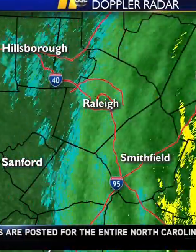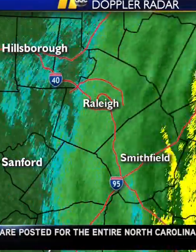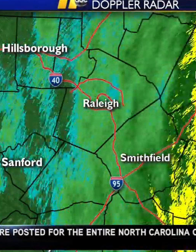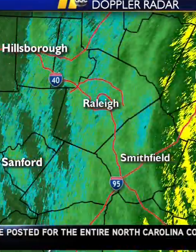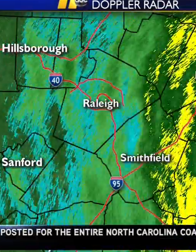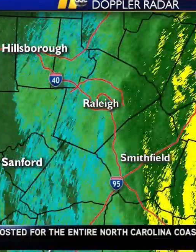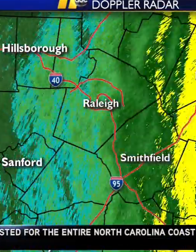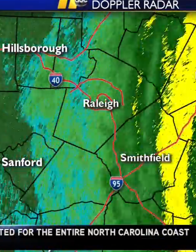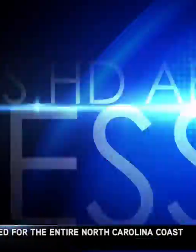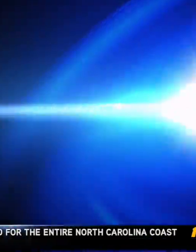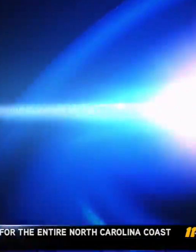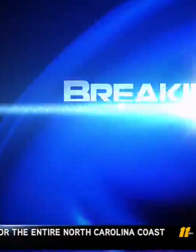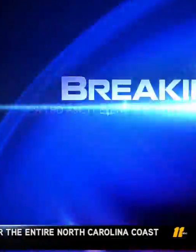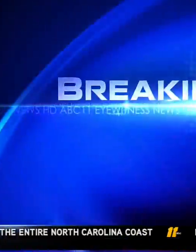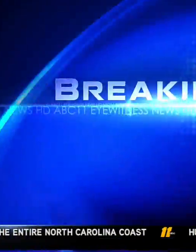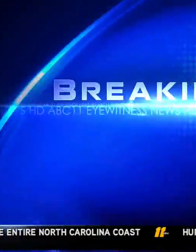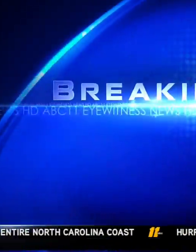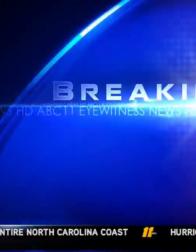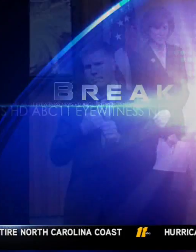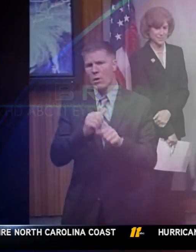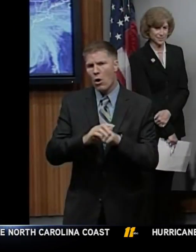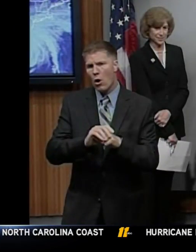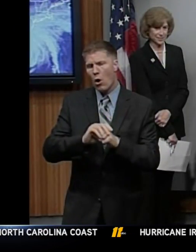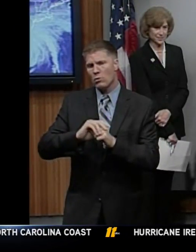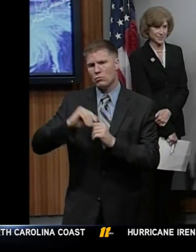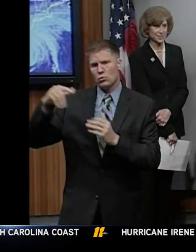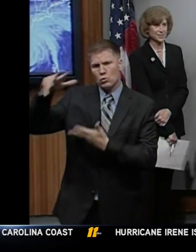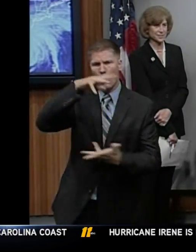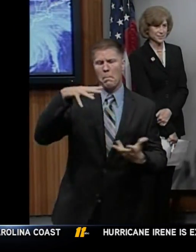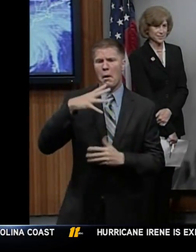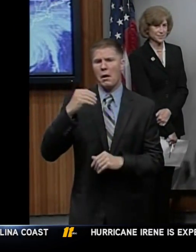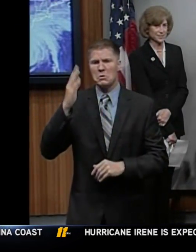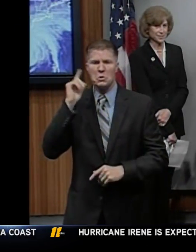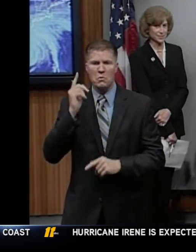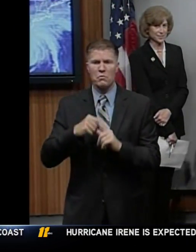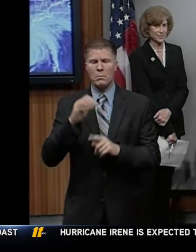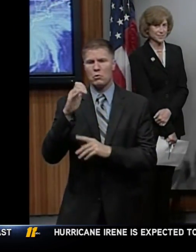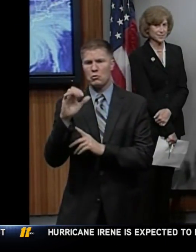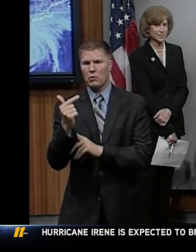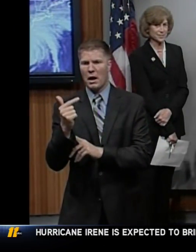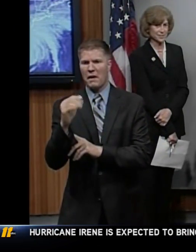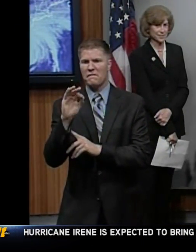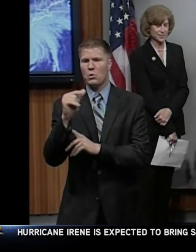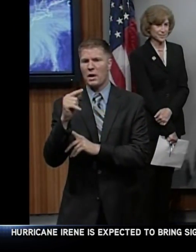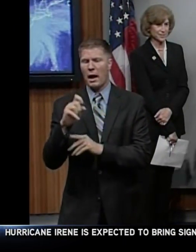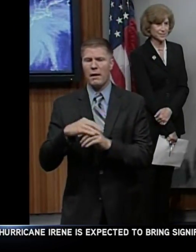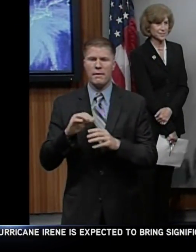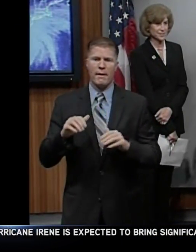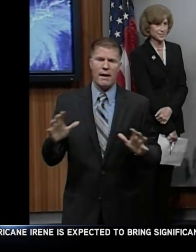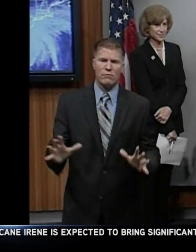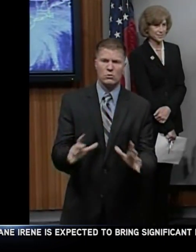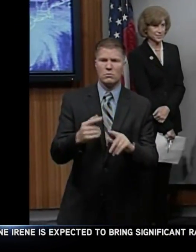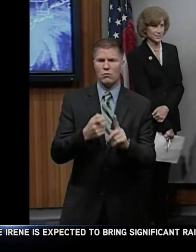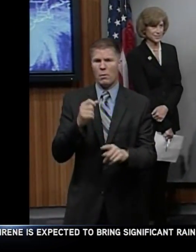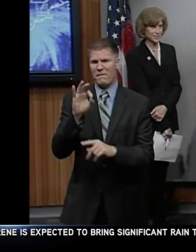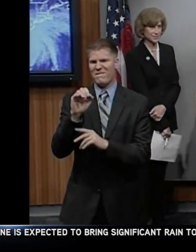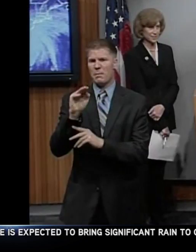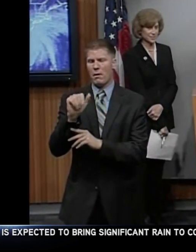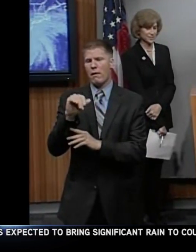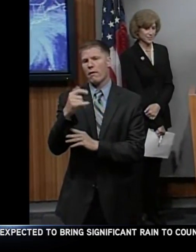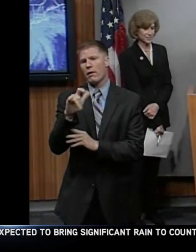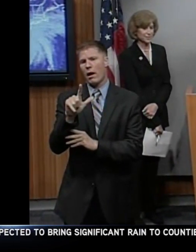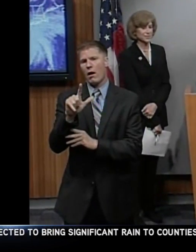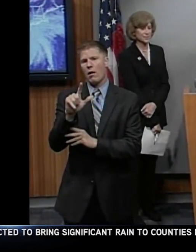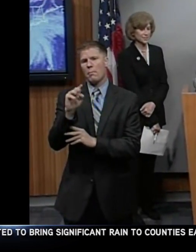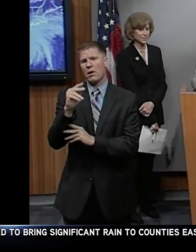go back to John and Barbara. All right, Don, thank you. Let's go now live to Washington, D.C. as FEMA officials address the public. Gail McGovern from the